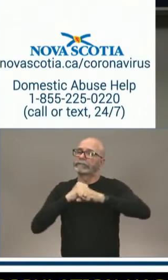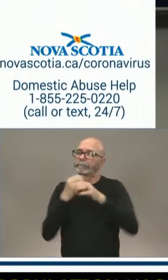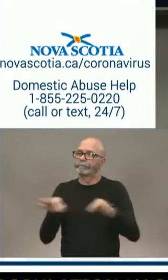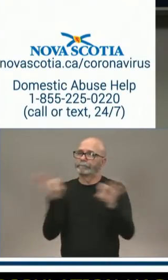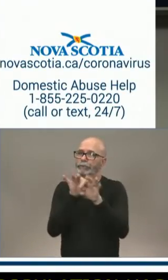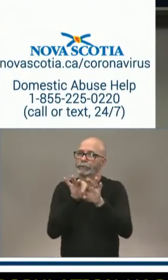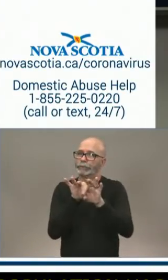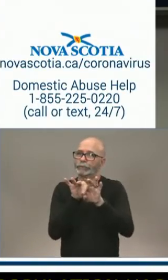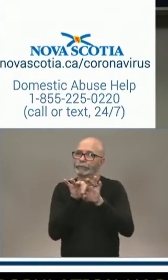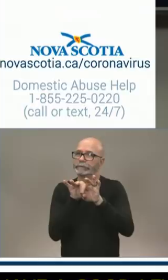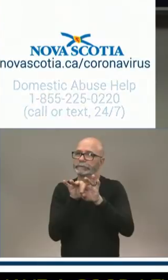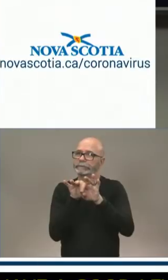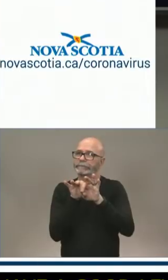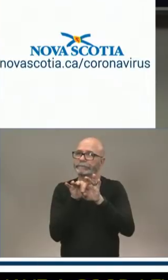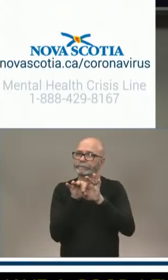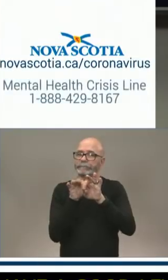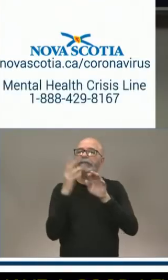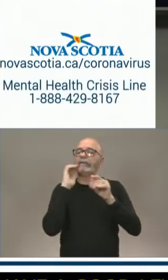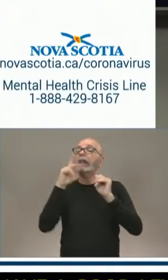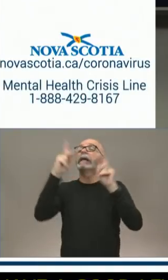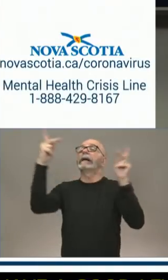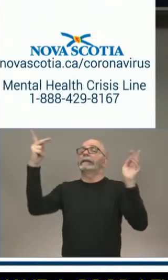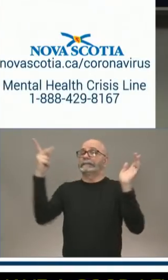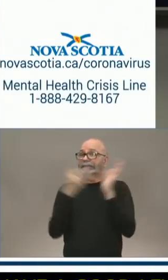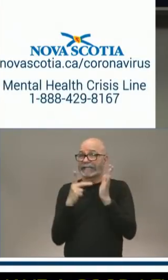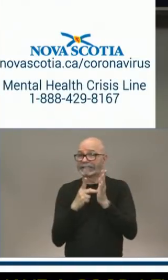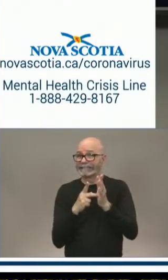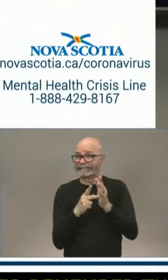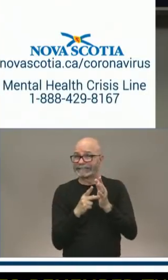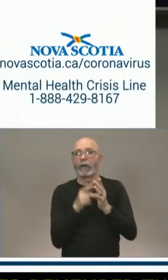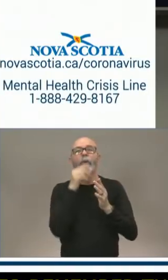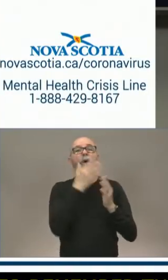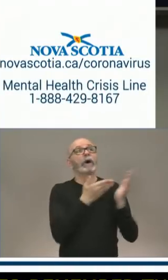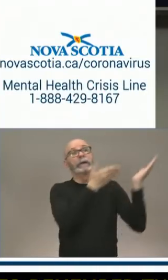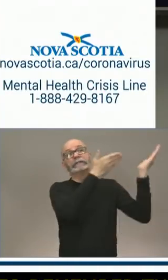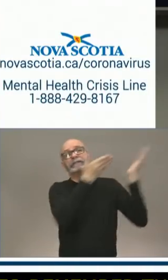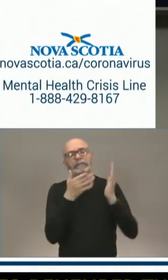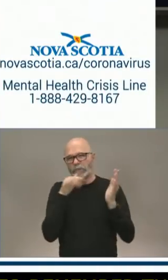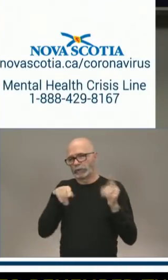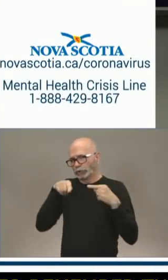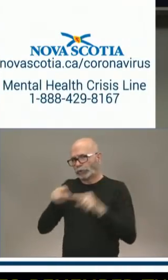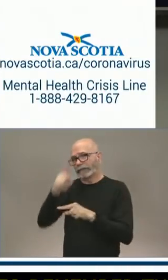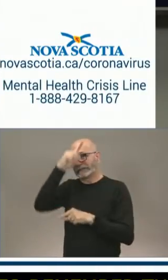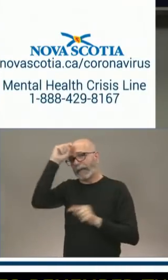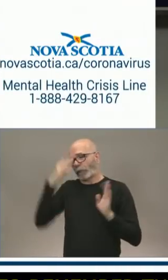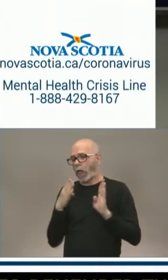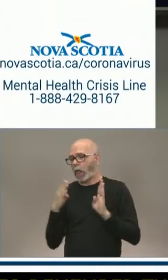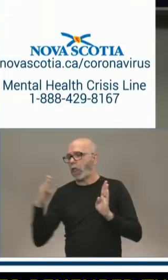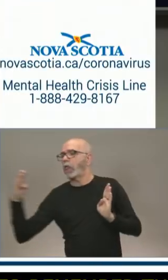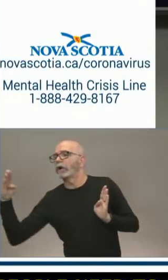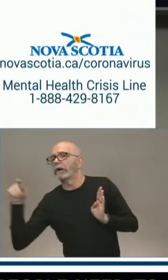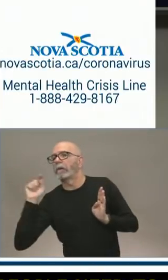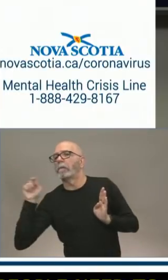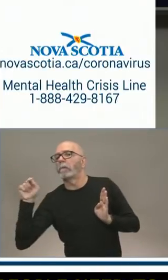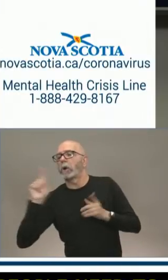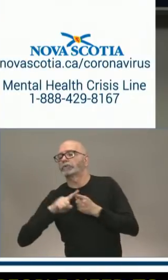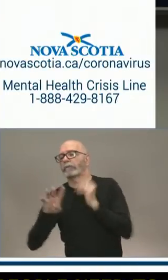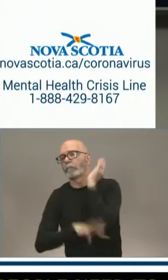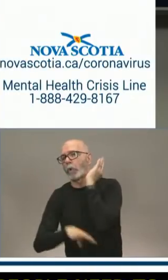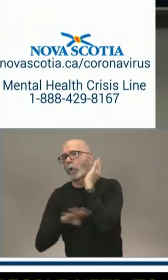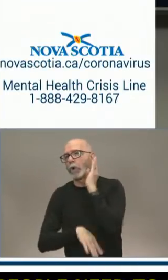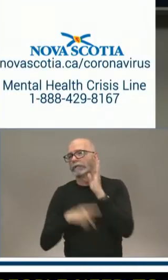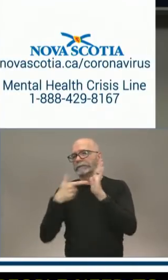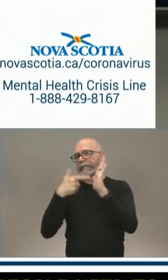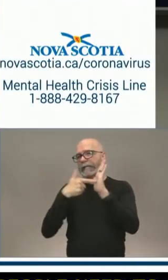need to receive their second dose, and that will be our focus through the summer and the early fall. And again, you'll hear me say this many times in the